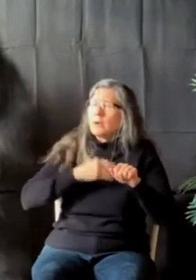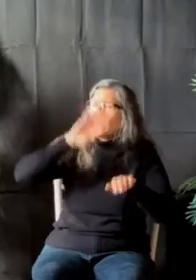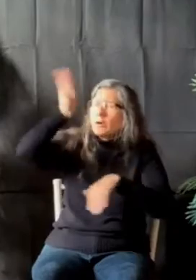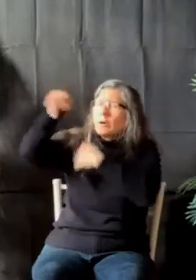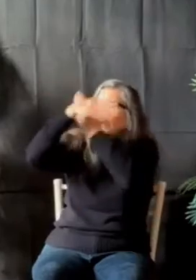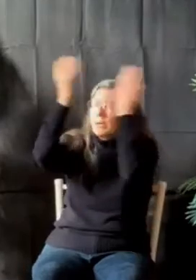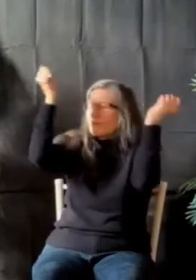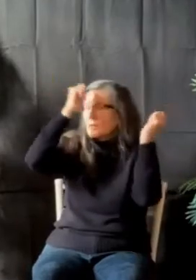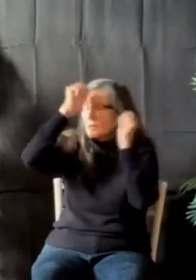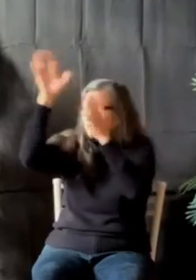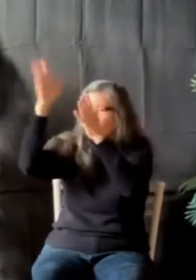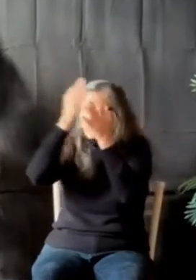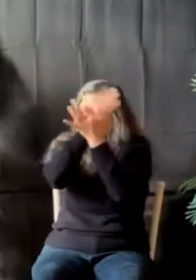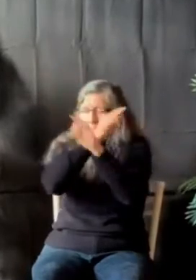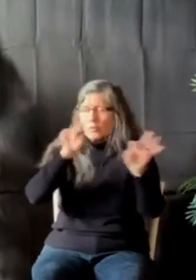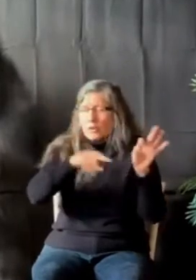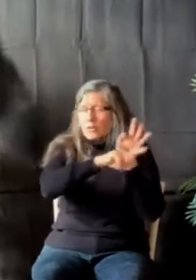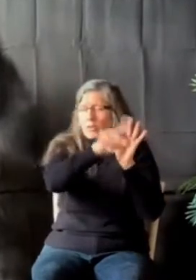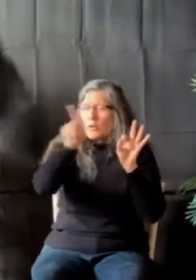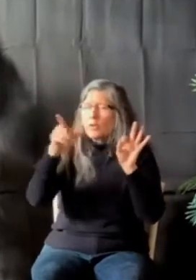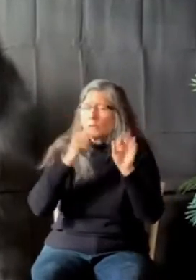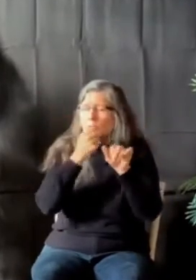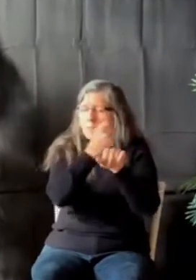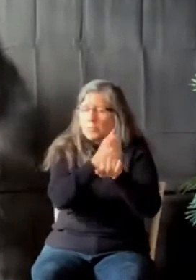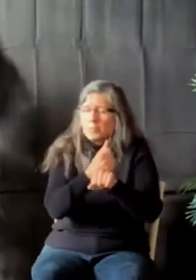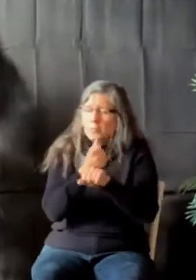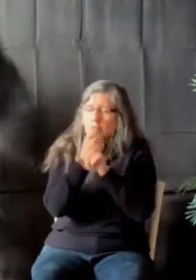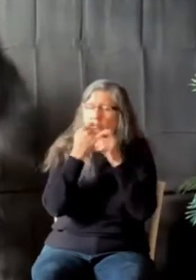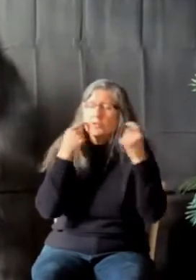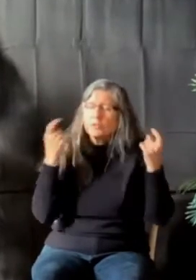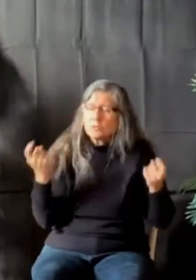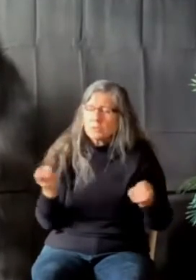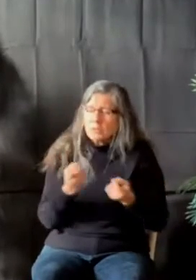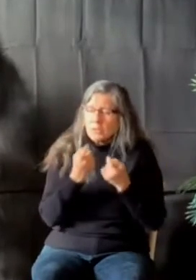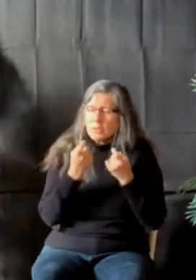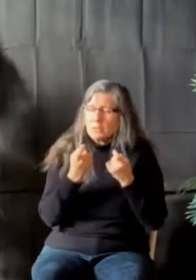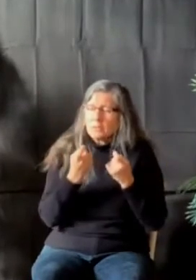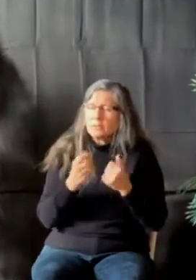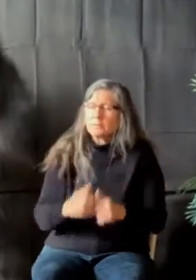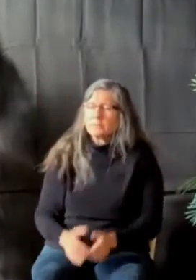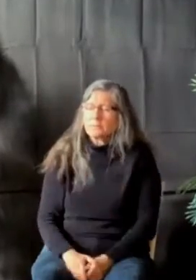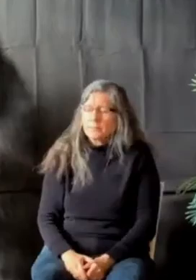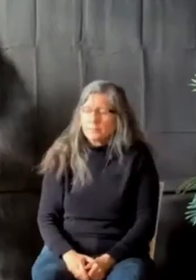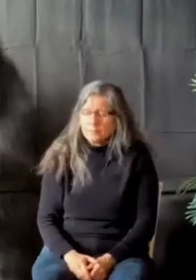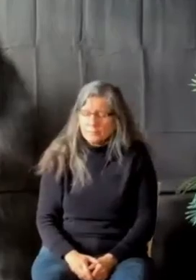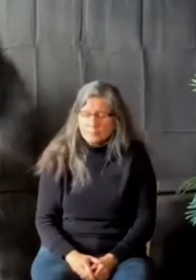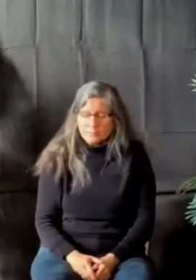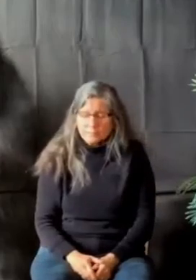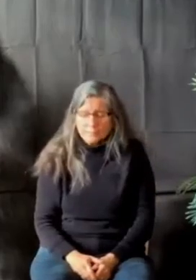Father, set free those who are still in bondage to sin.